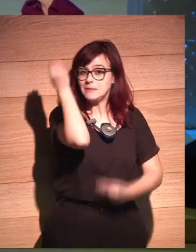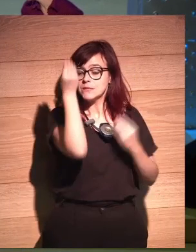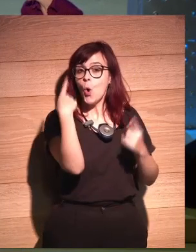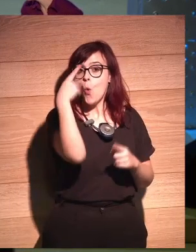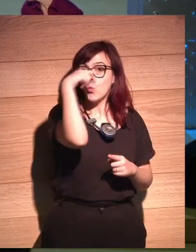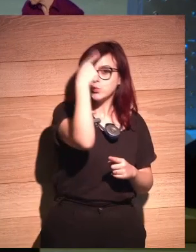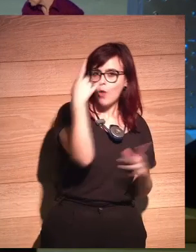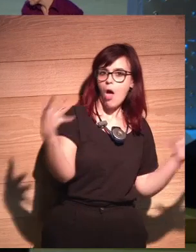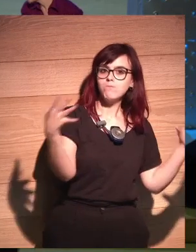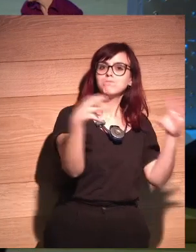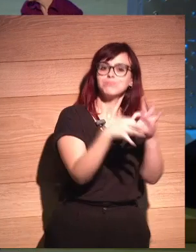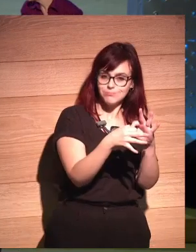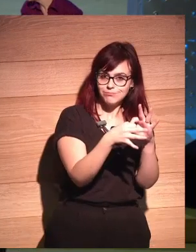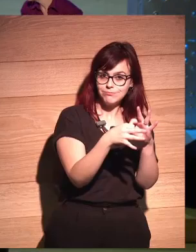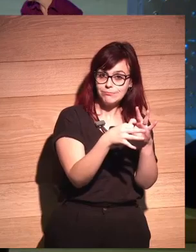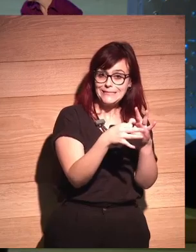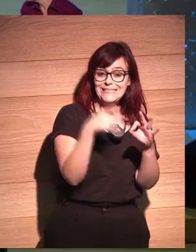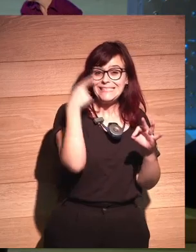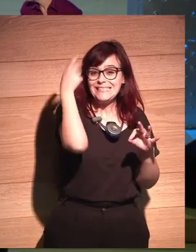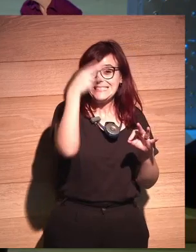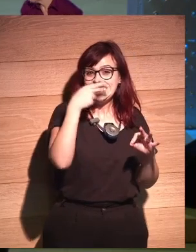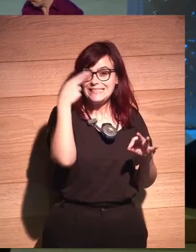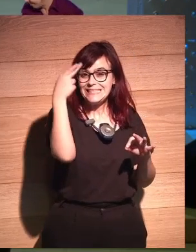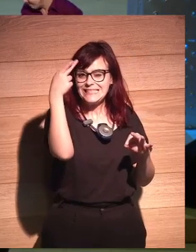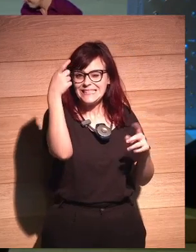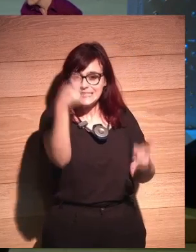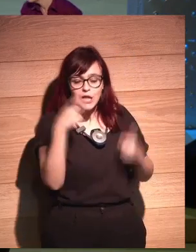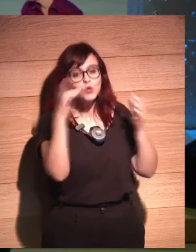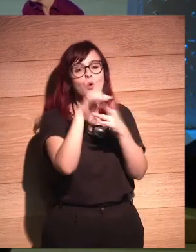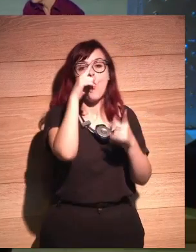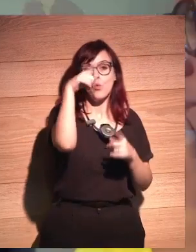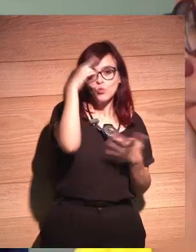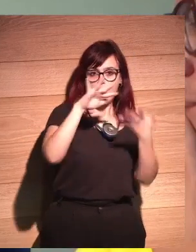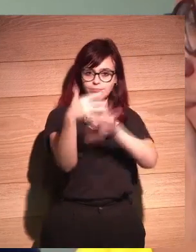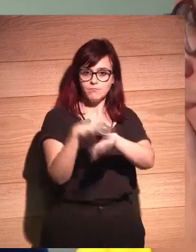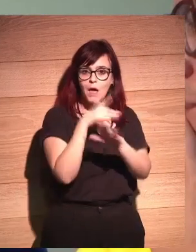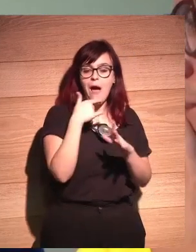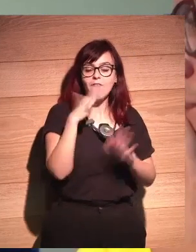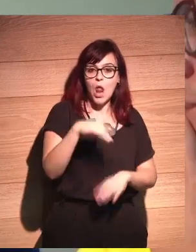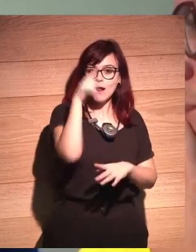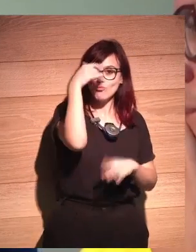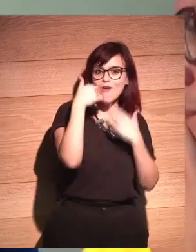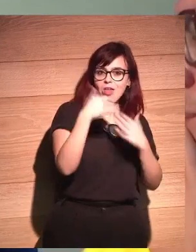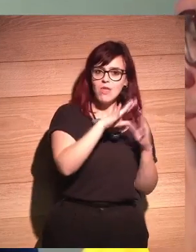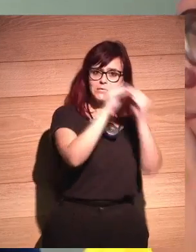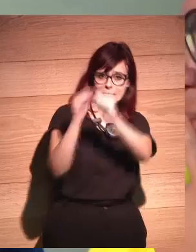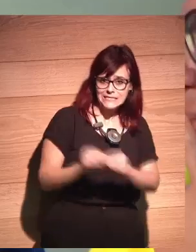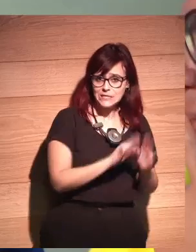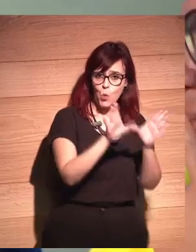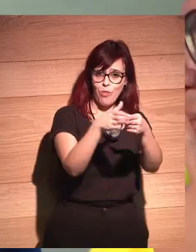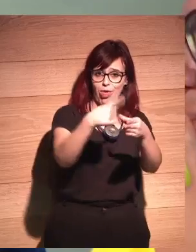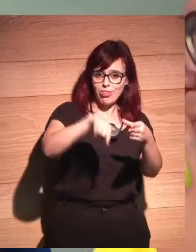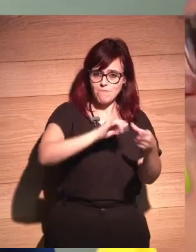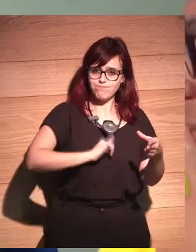way of thinking, I would like to connect it with culture. I think that what we're trying is a cultural shift. Sorry.